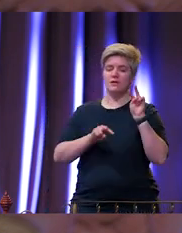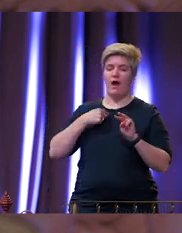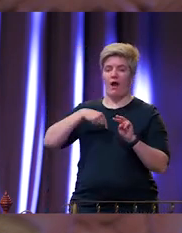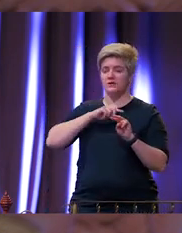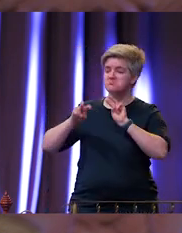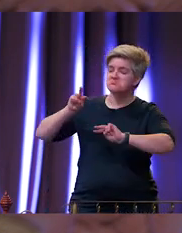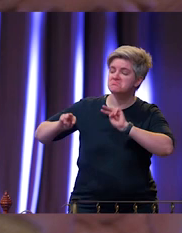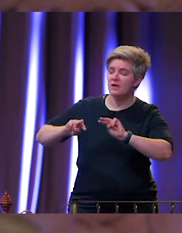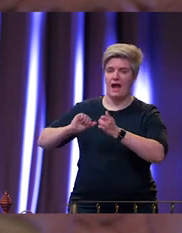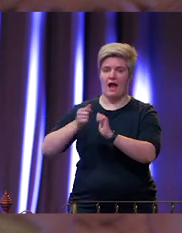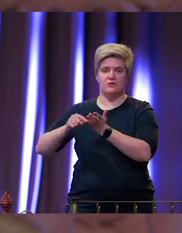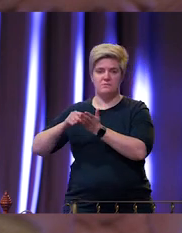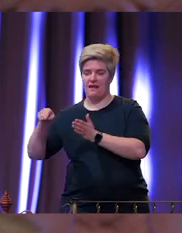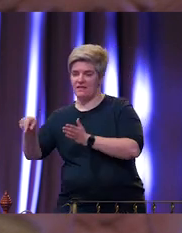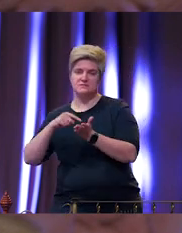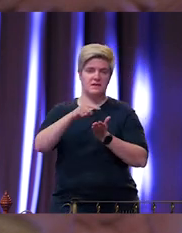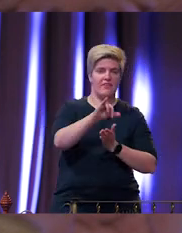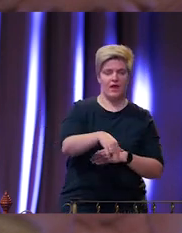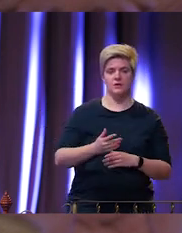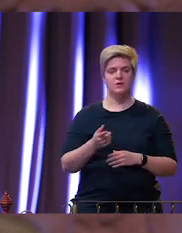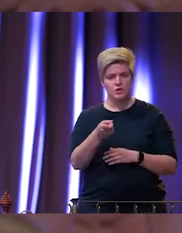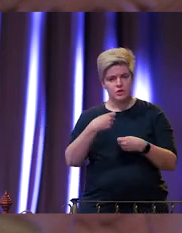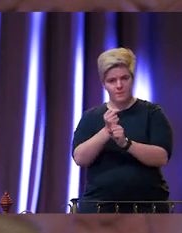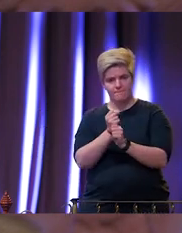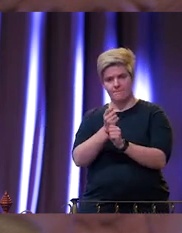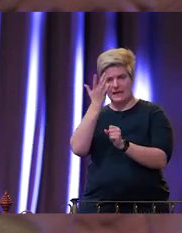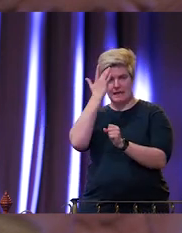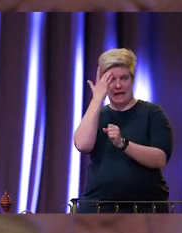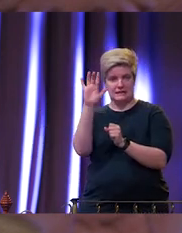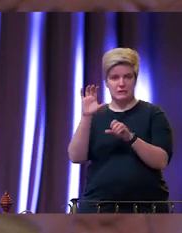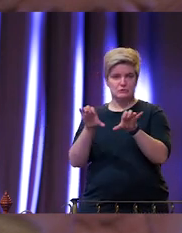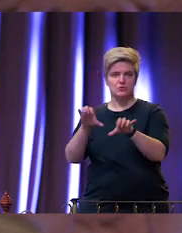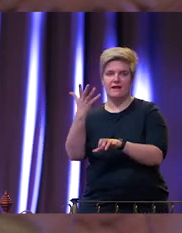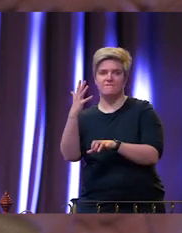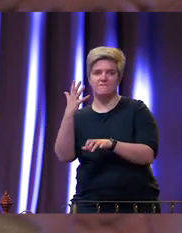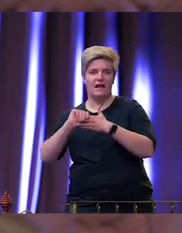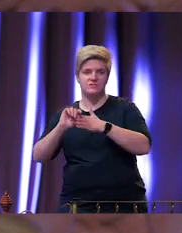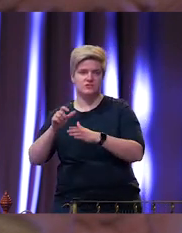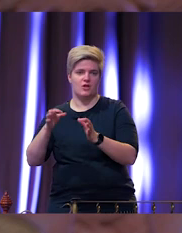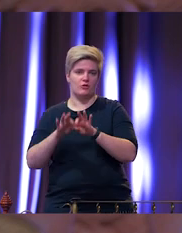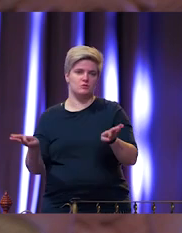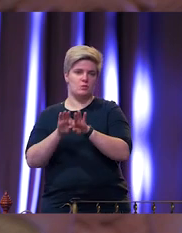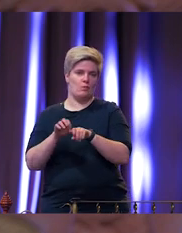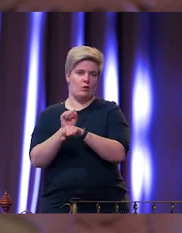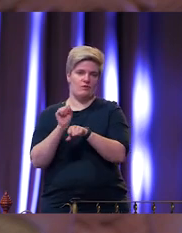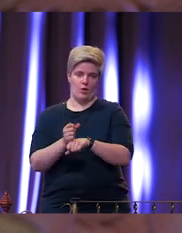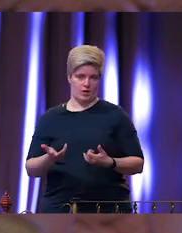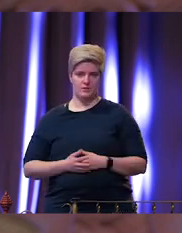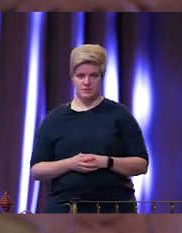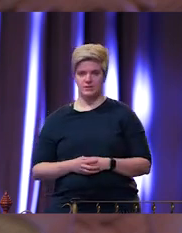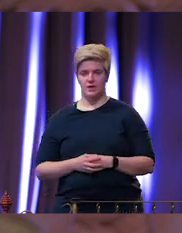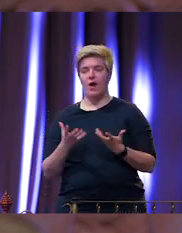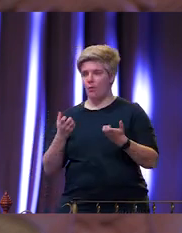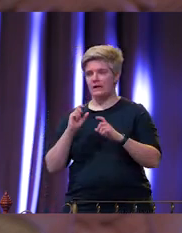spend it on this or spend it on that. You're making a nickel do like $5 worth of work. So we just want to get the money